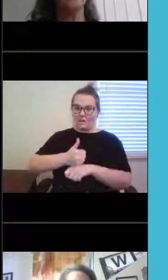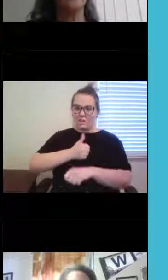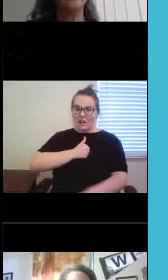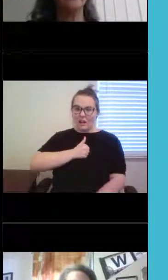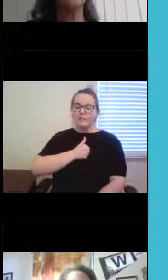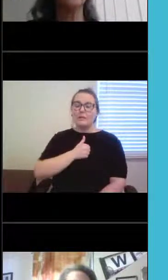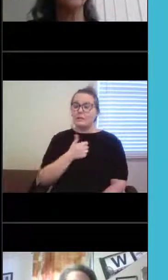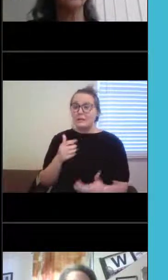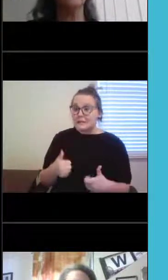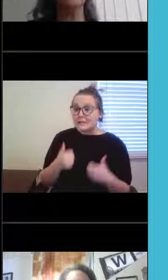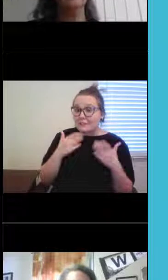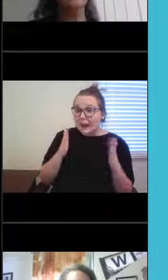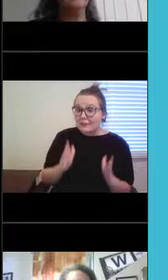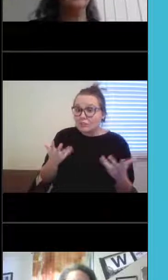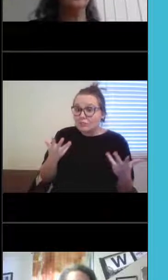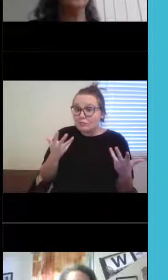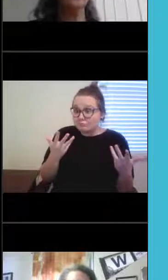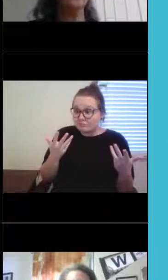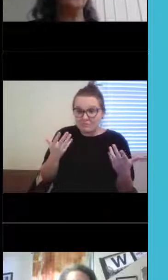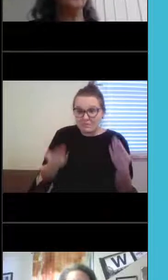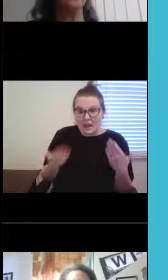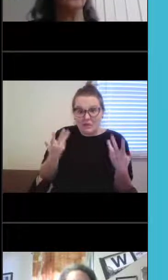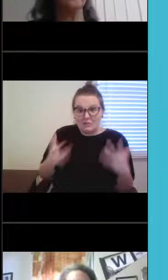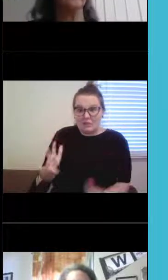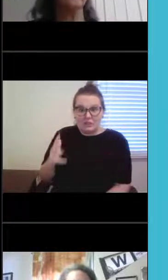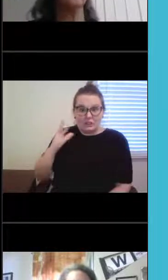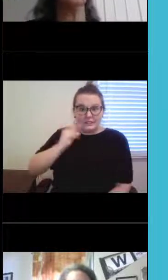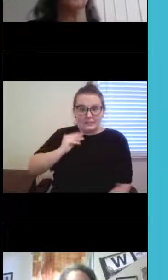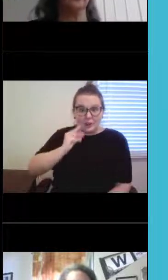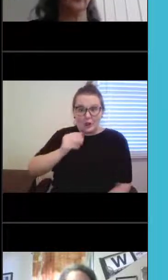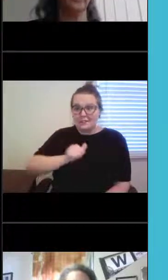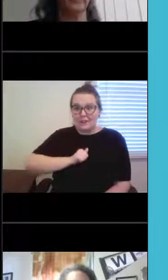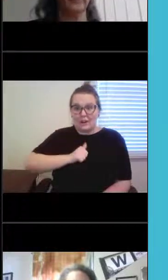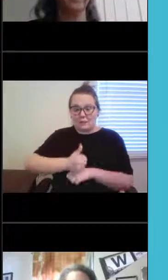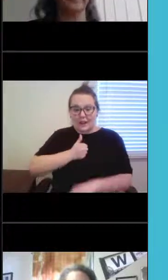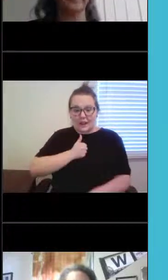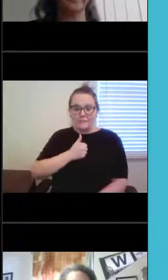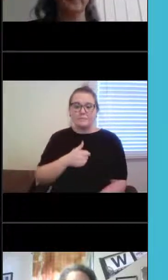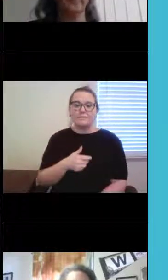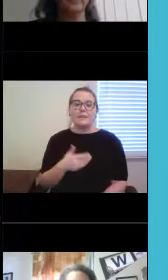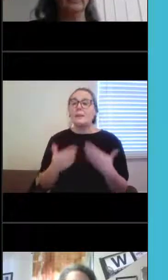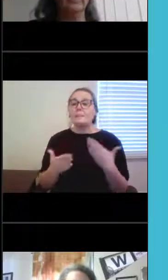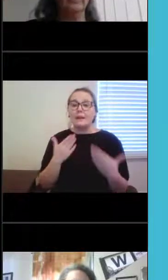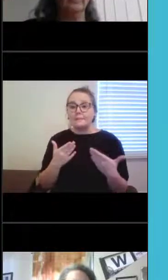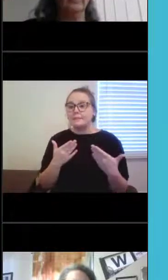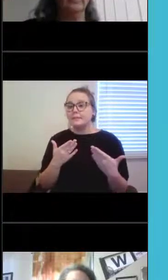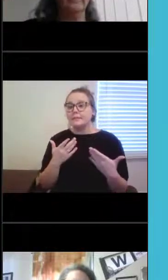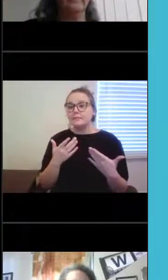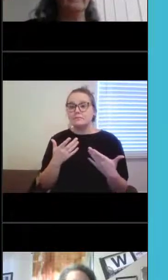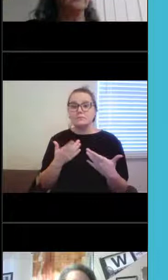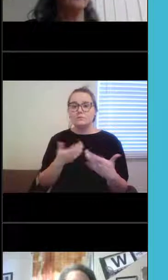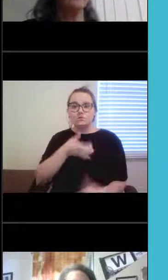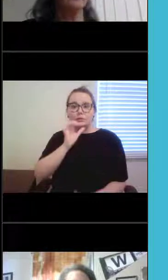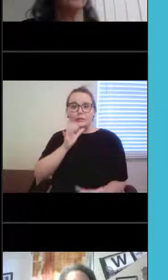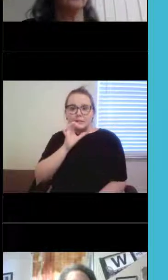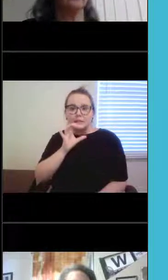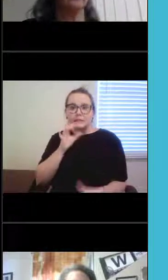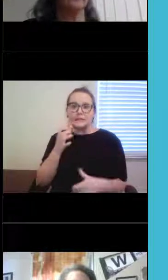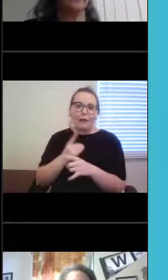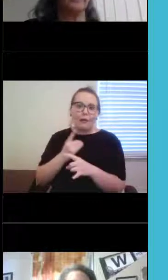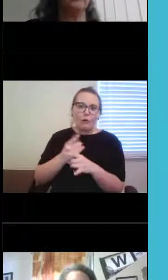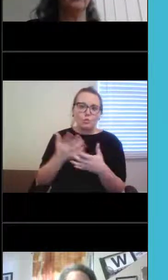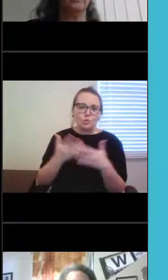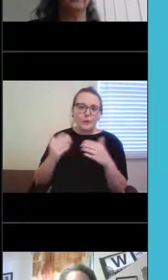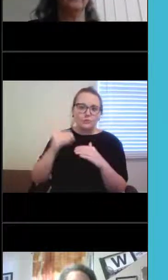may already be experiencing, but also things like problem drinking. And this is